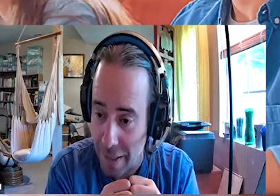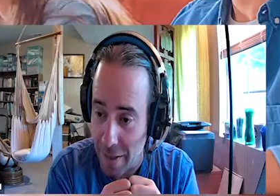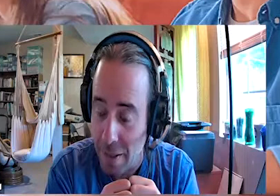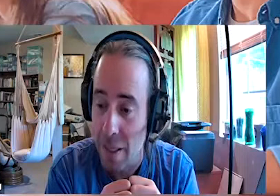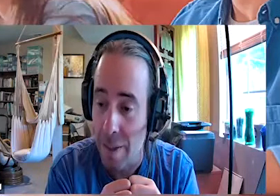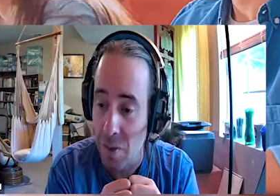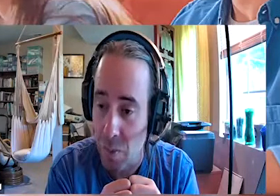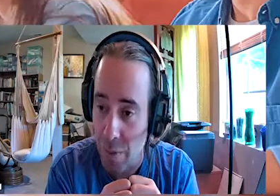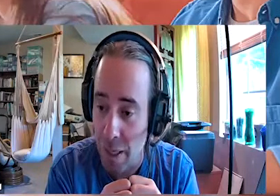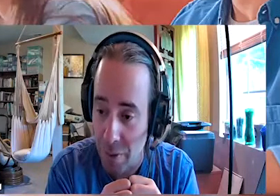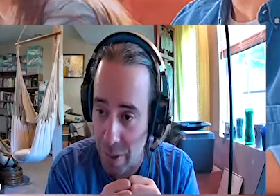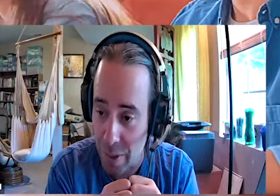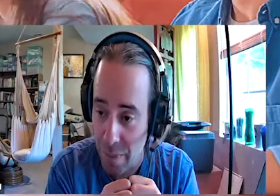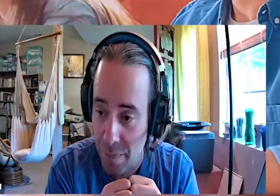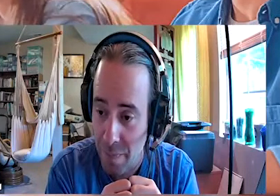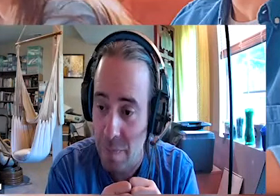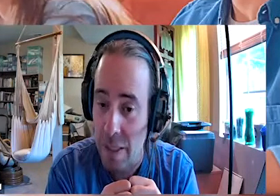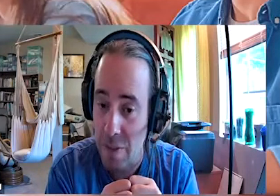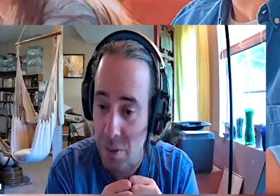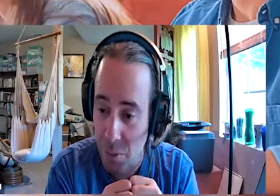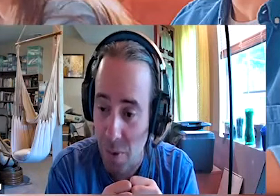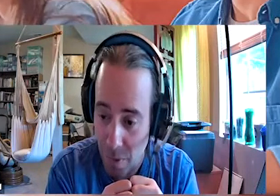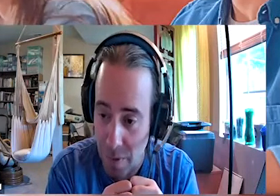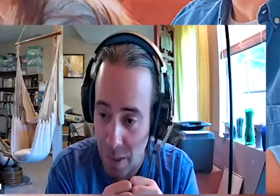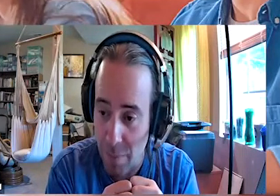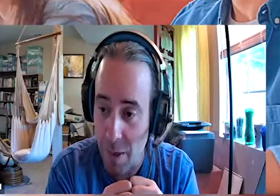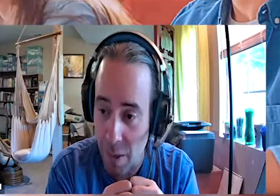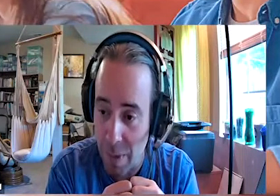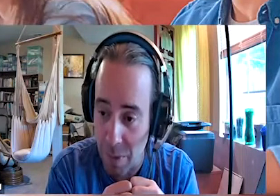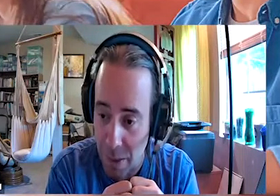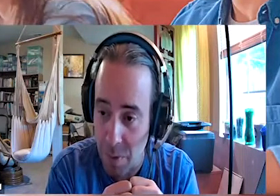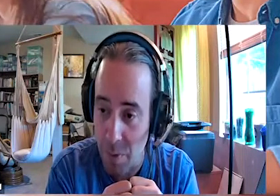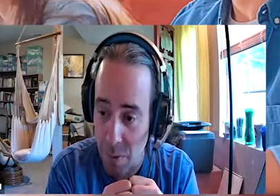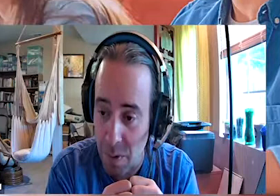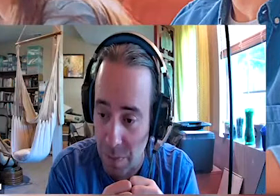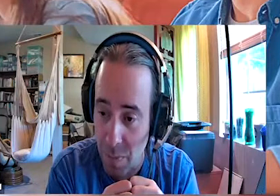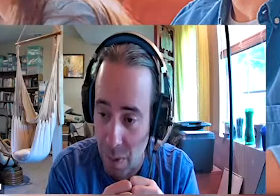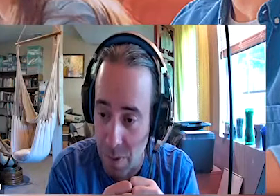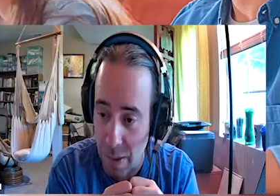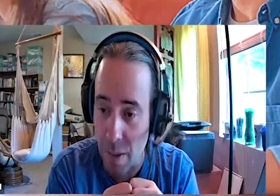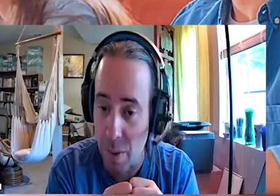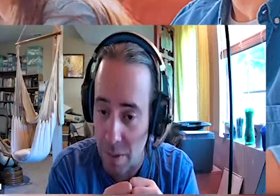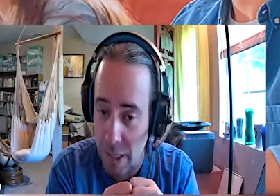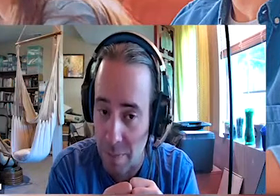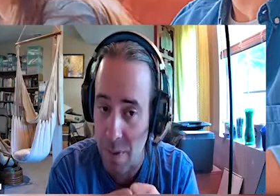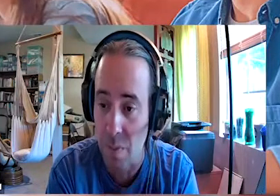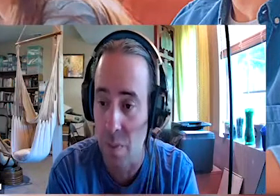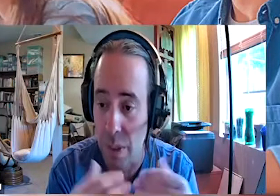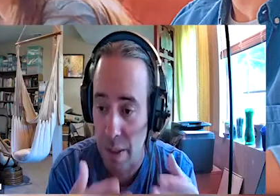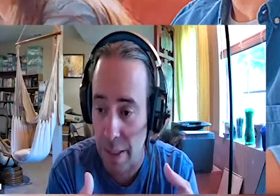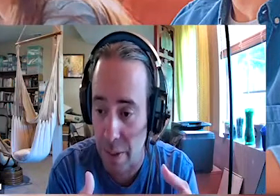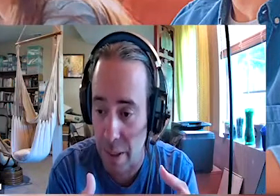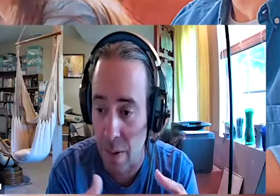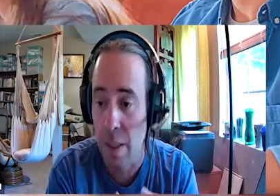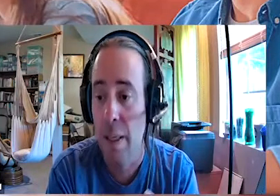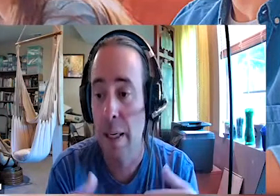that again. About 1,200, that is 2/3 of our membership, 2/3 of the people we represent are part-time. So we're